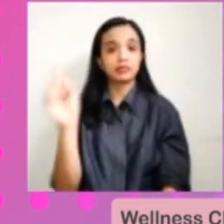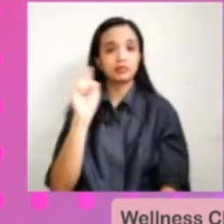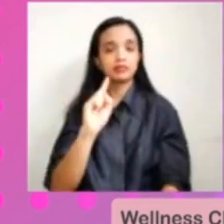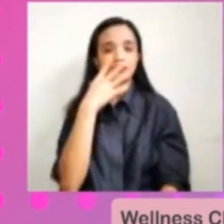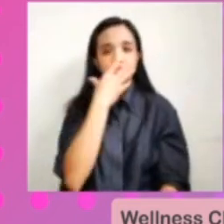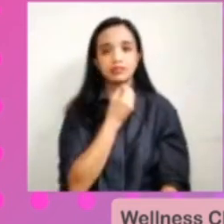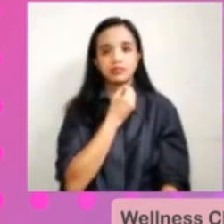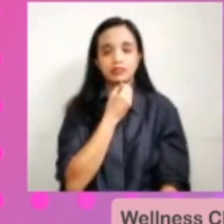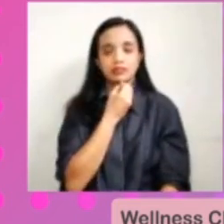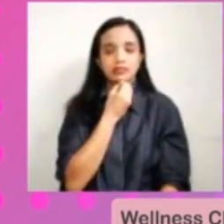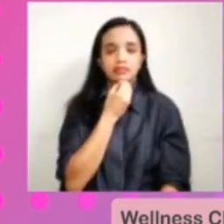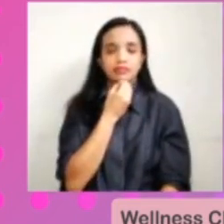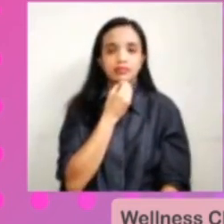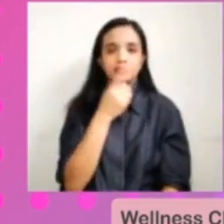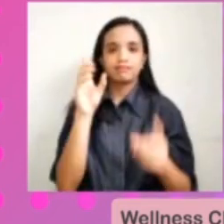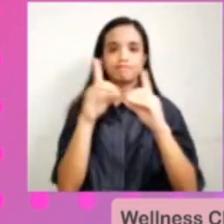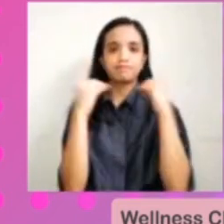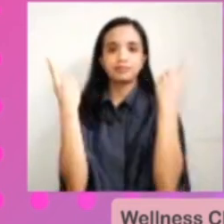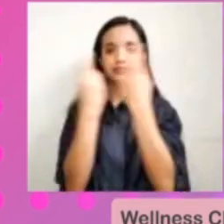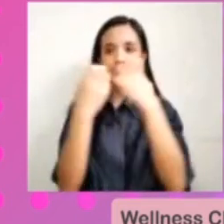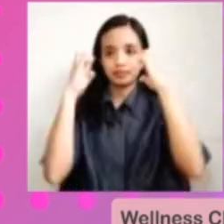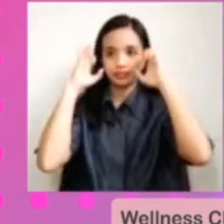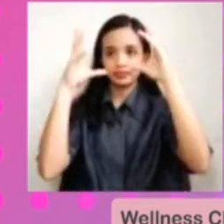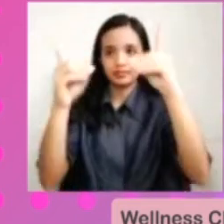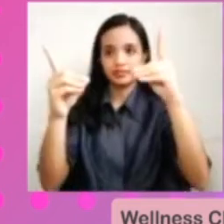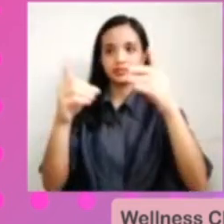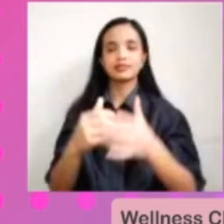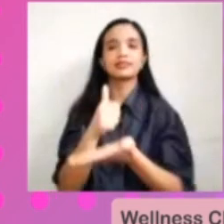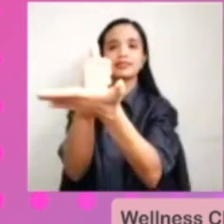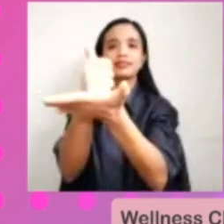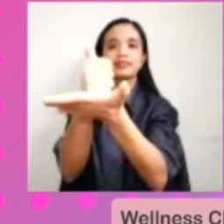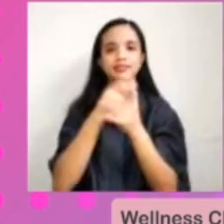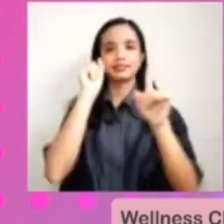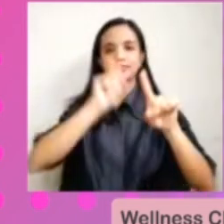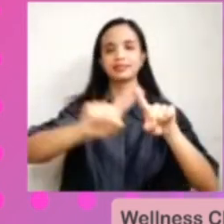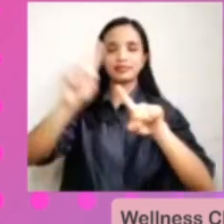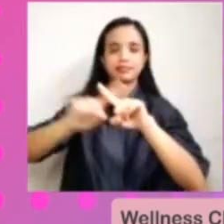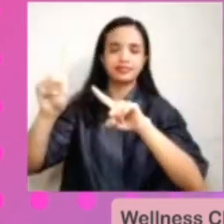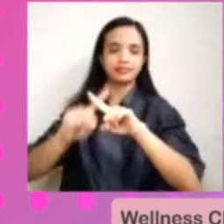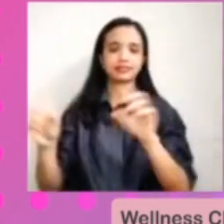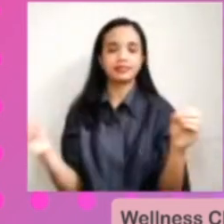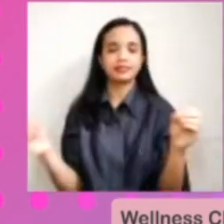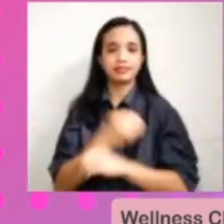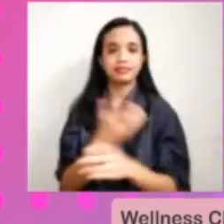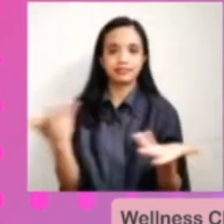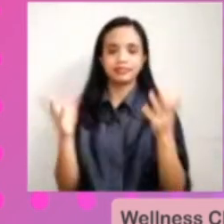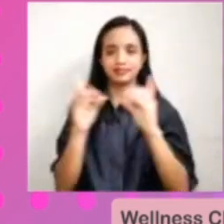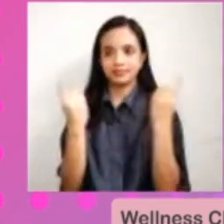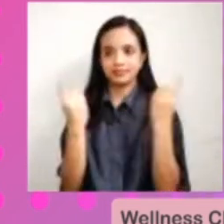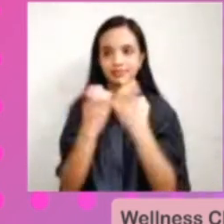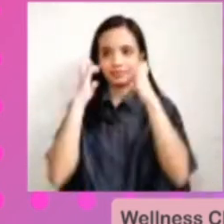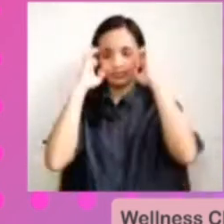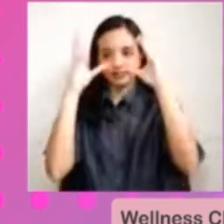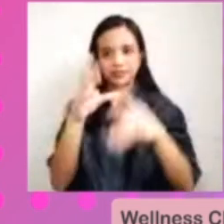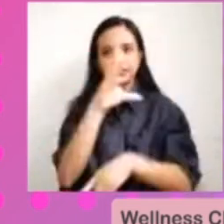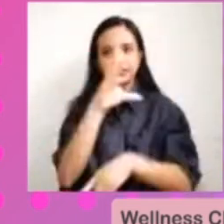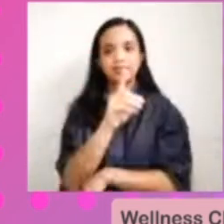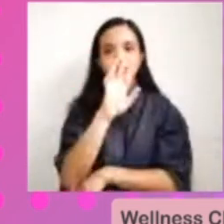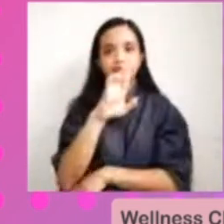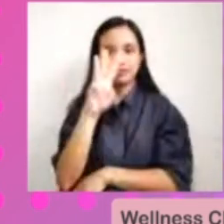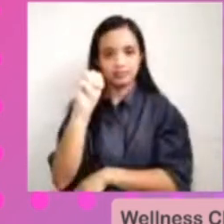Friday 9 a.m. at Dapat Philippines Facebook page for the Wellness Check series Training on Wellness. Ayan, kung nais